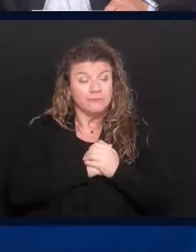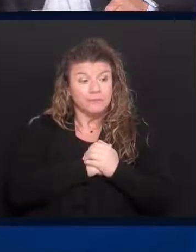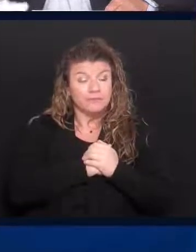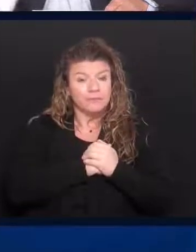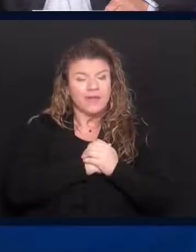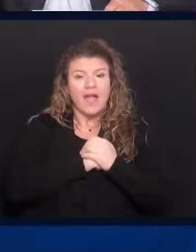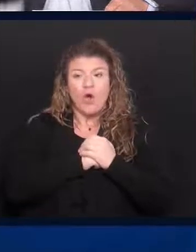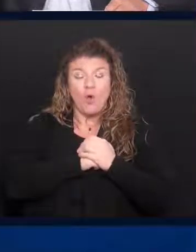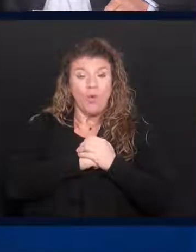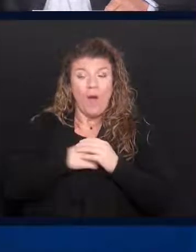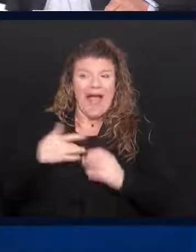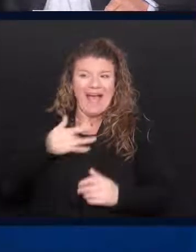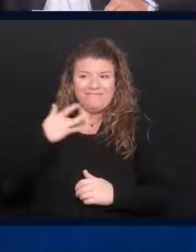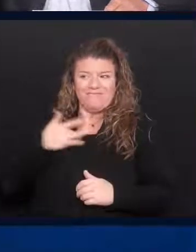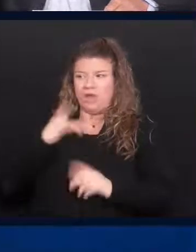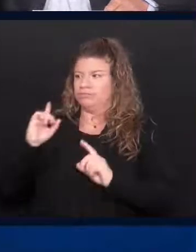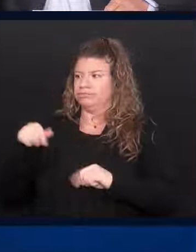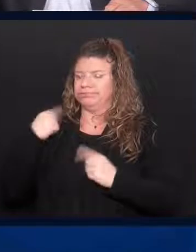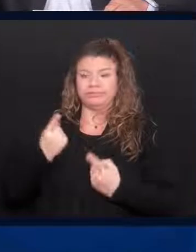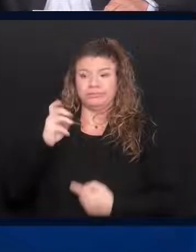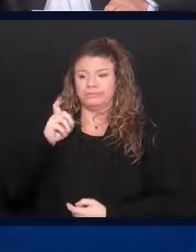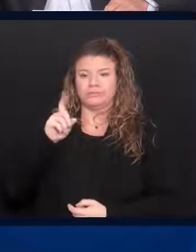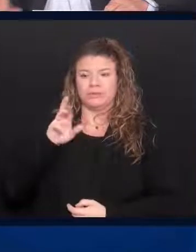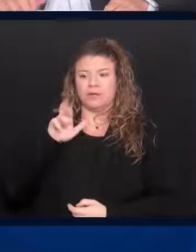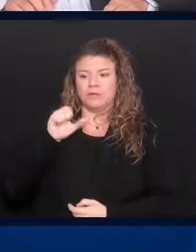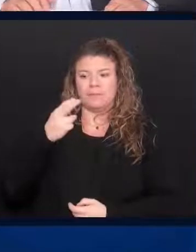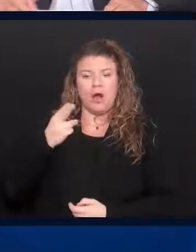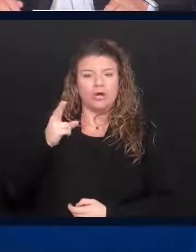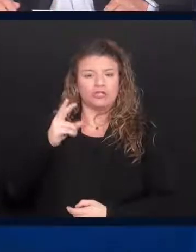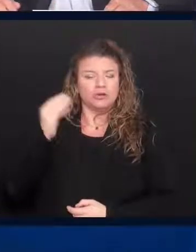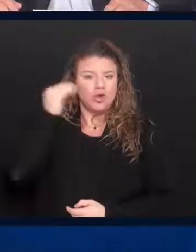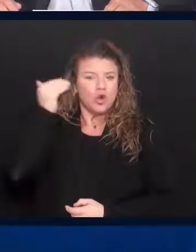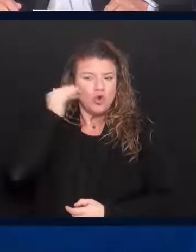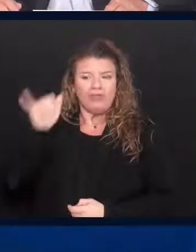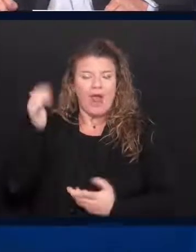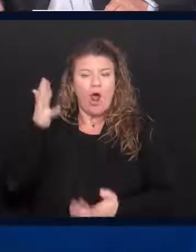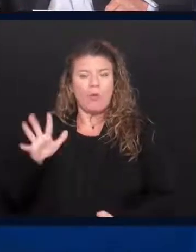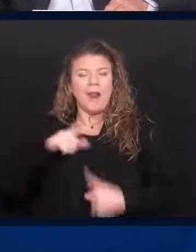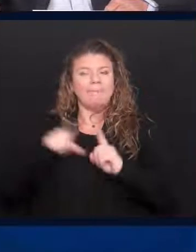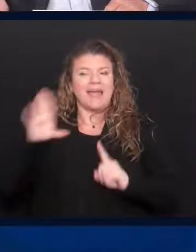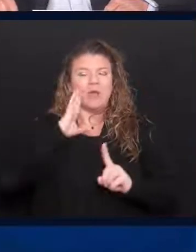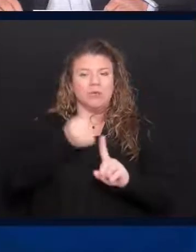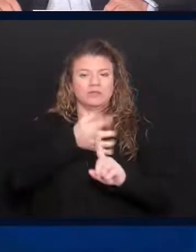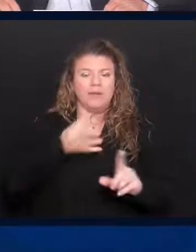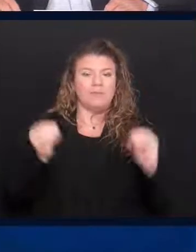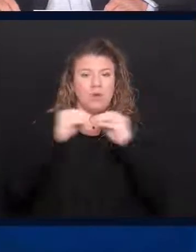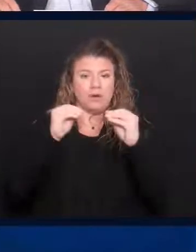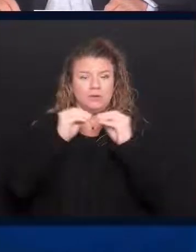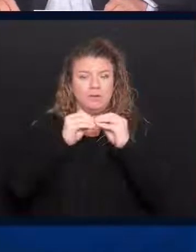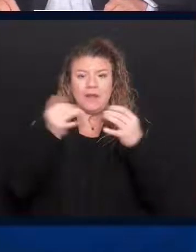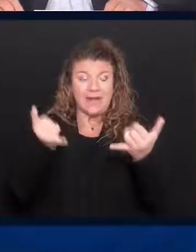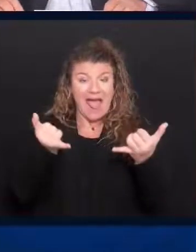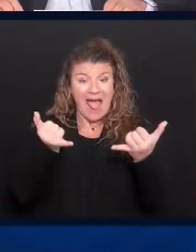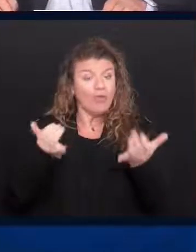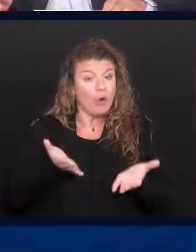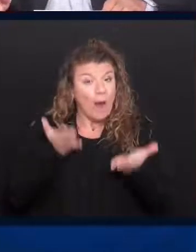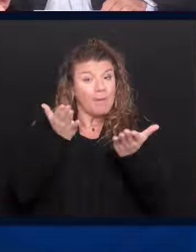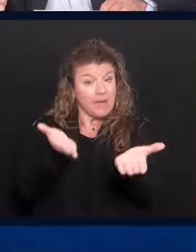we've thought that all along. I thought Dr. Marshall would come on and explain that, but nevertheless, it's great that they're now